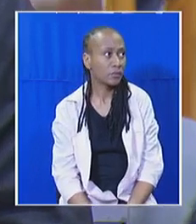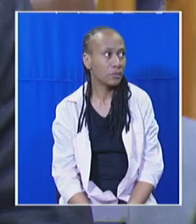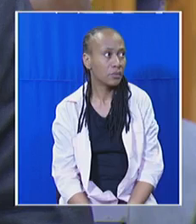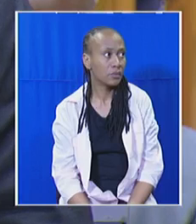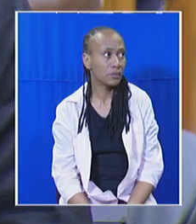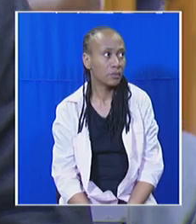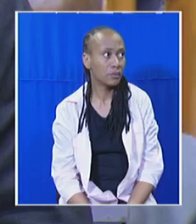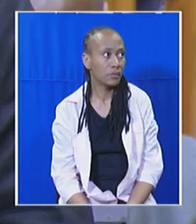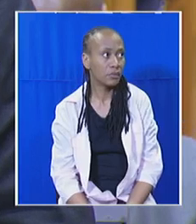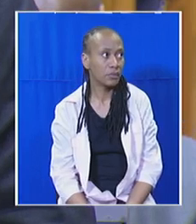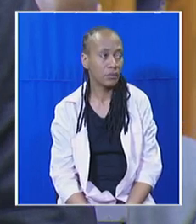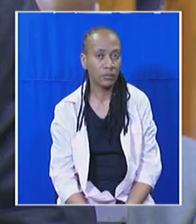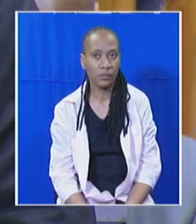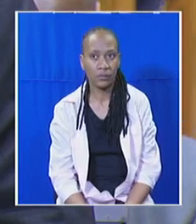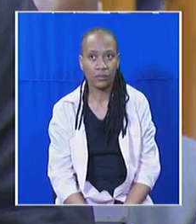siyaxoxisana nabo.